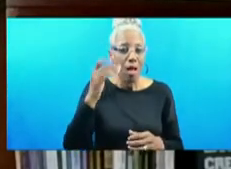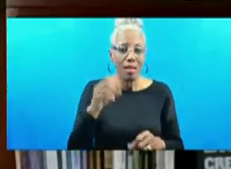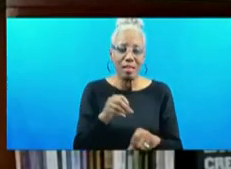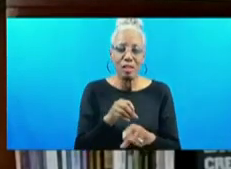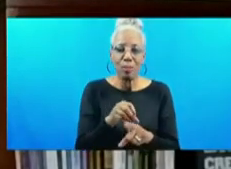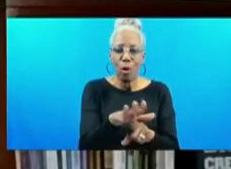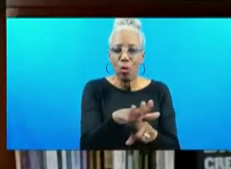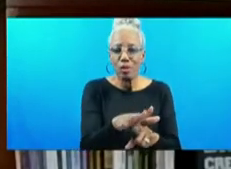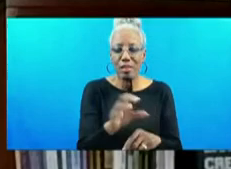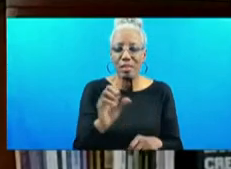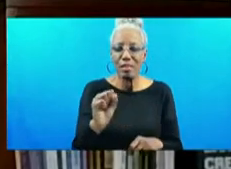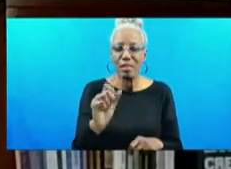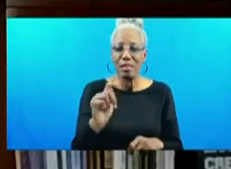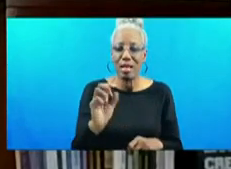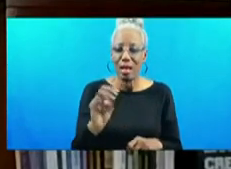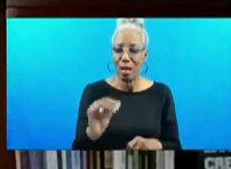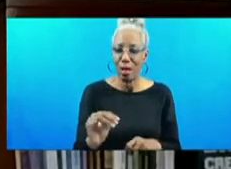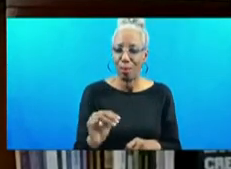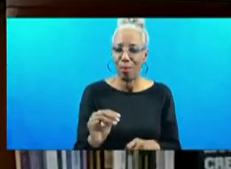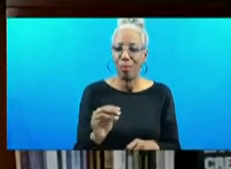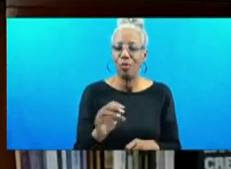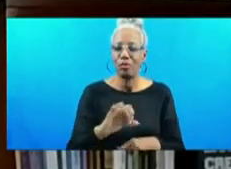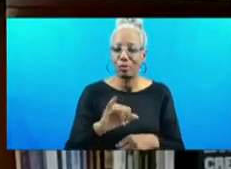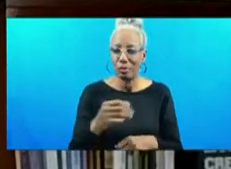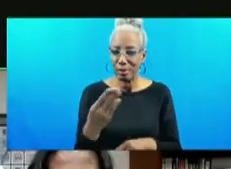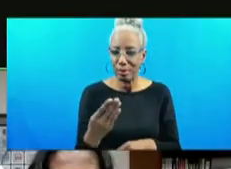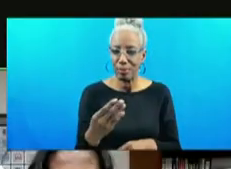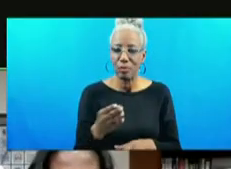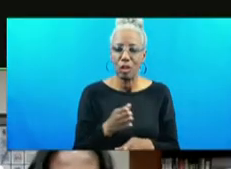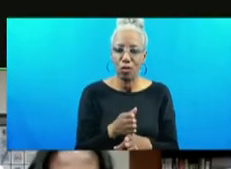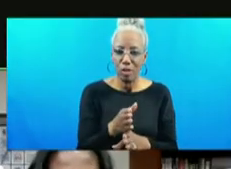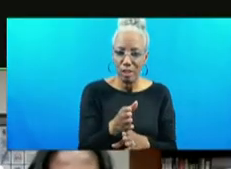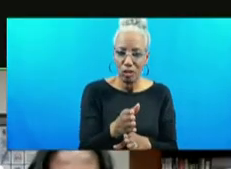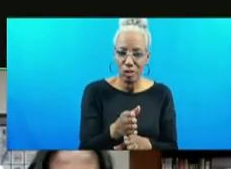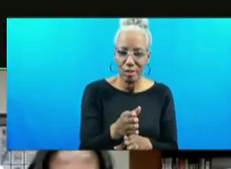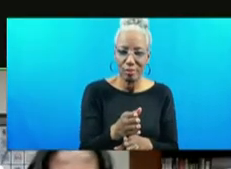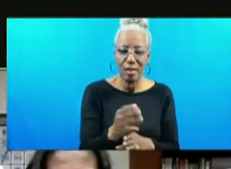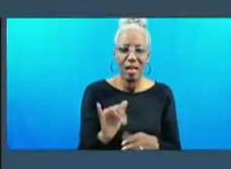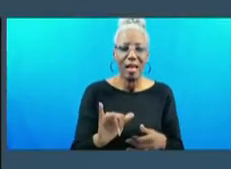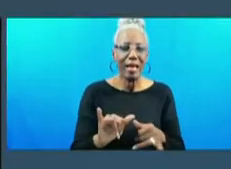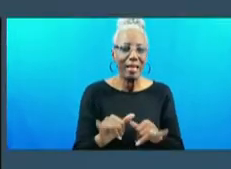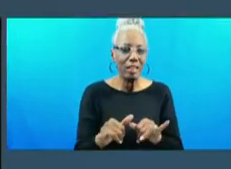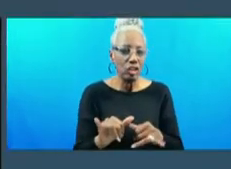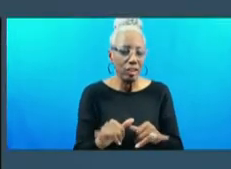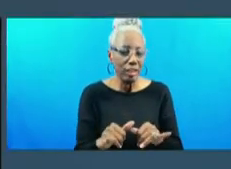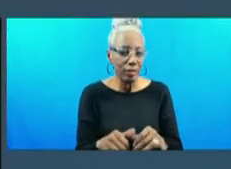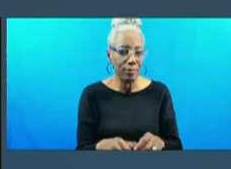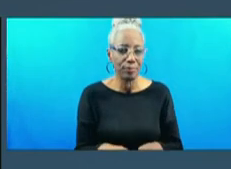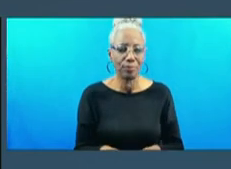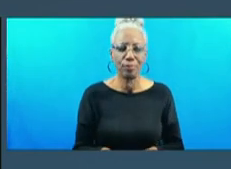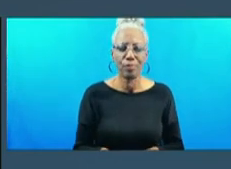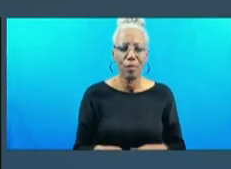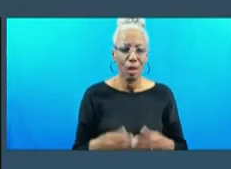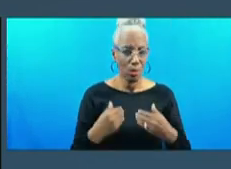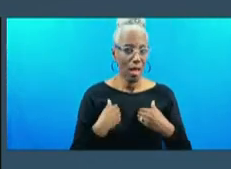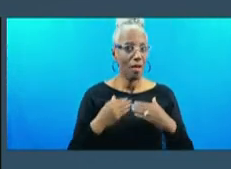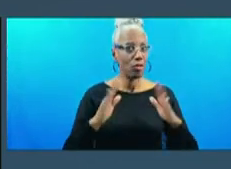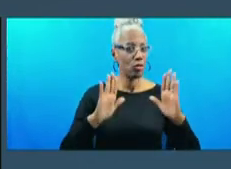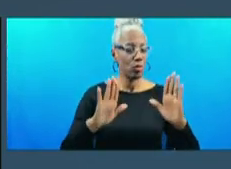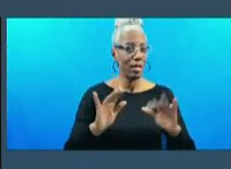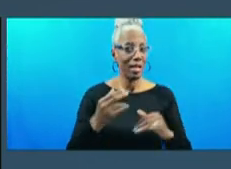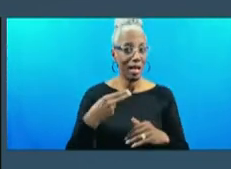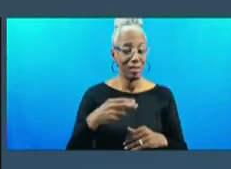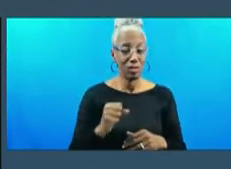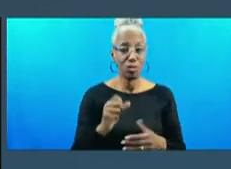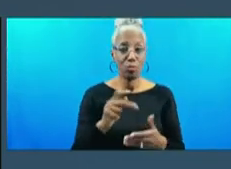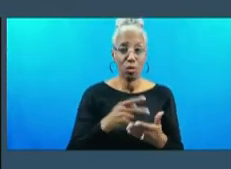for engineering and all of those great programs that we've established in high school, but we've got to get our kids there and we want them to be successful when they get into